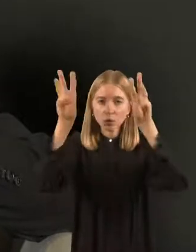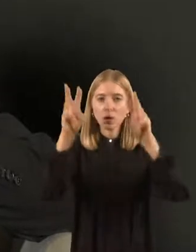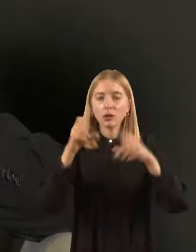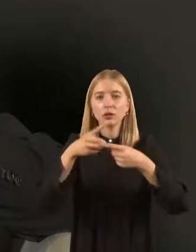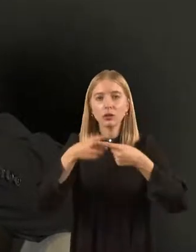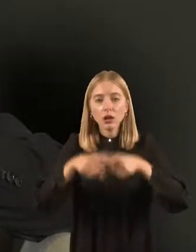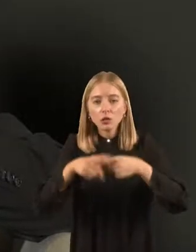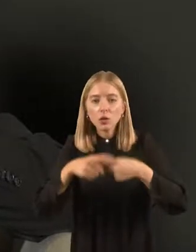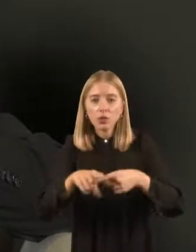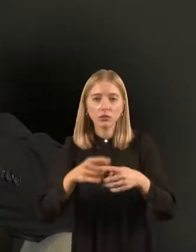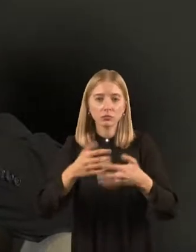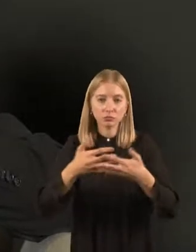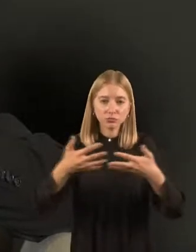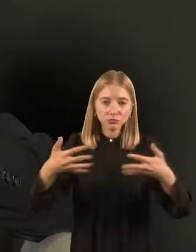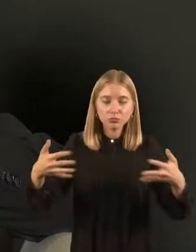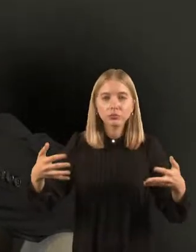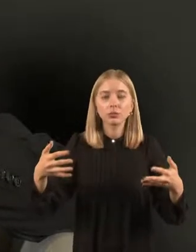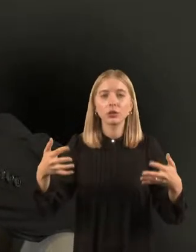saying, but will also